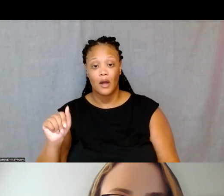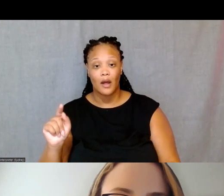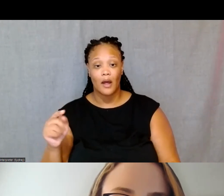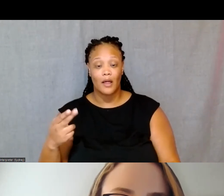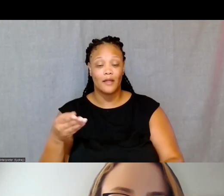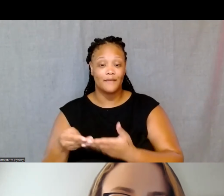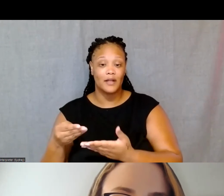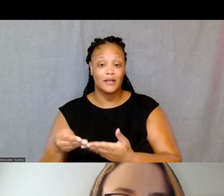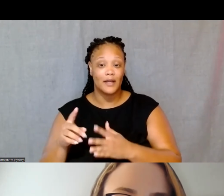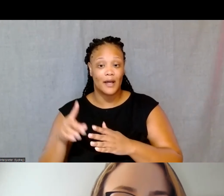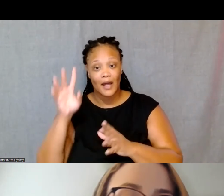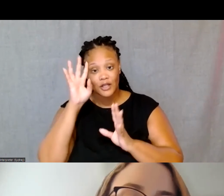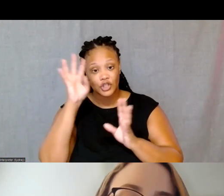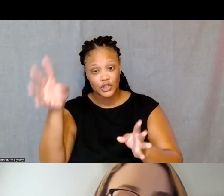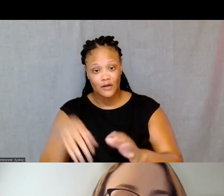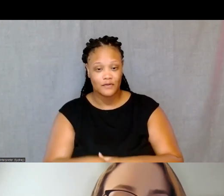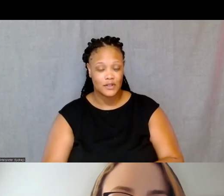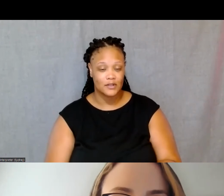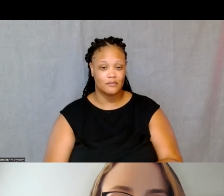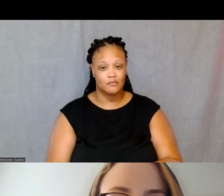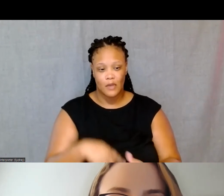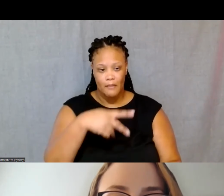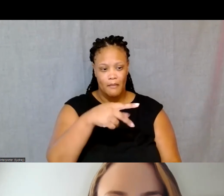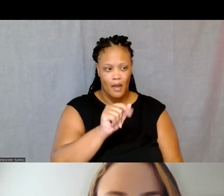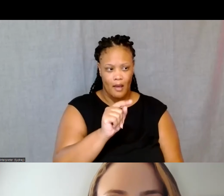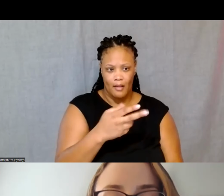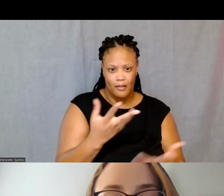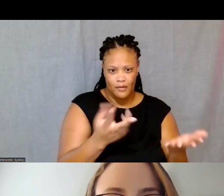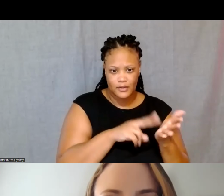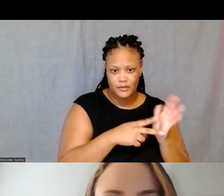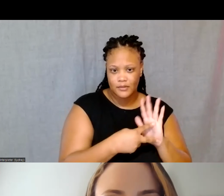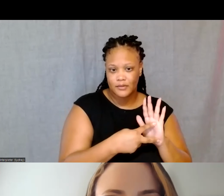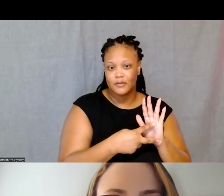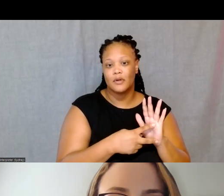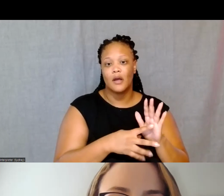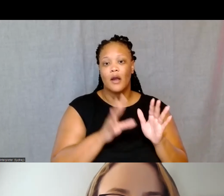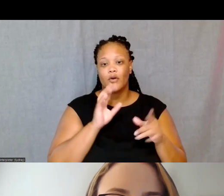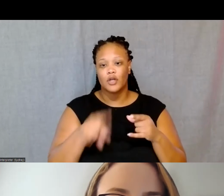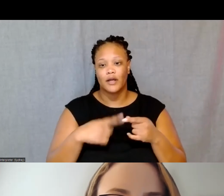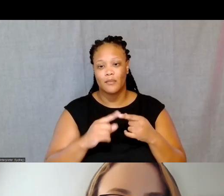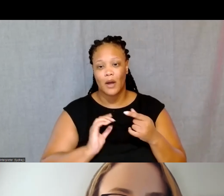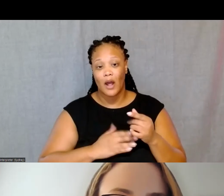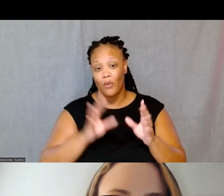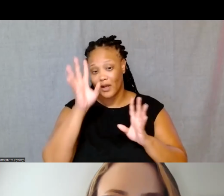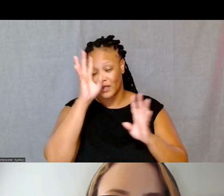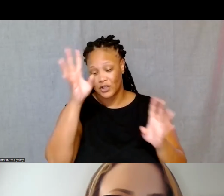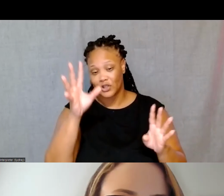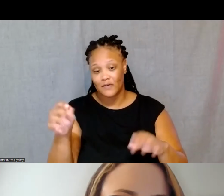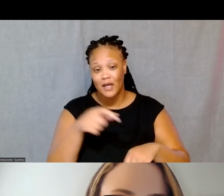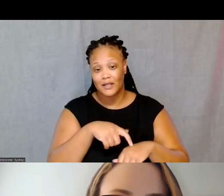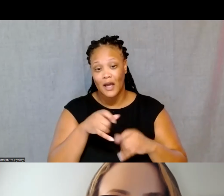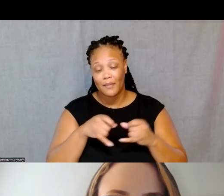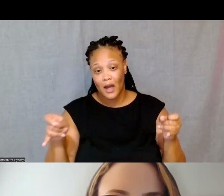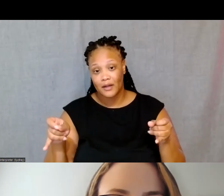is PATH, and then talking more specifically about the various program initiatives and associated timelines. And then we just gonna have